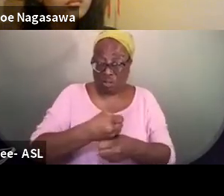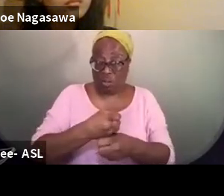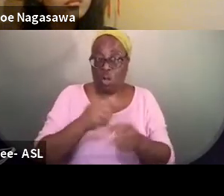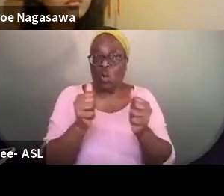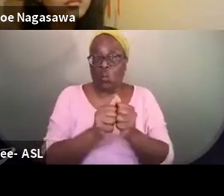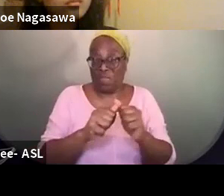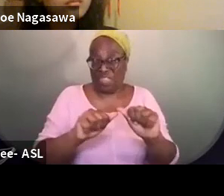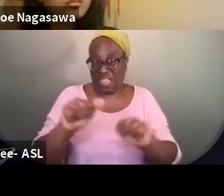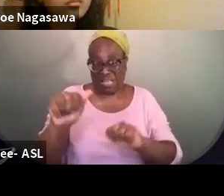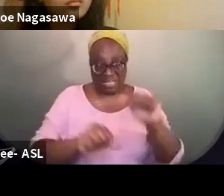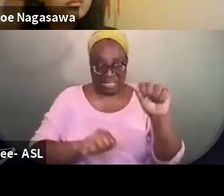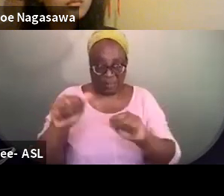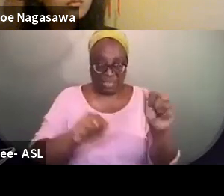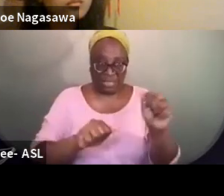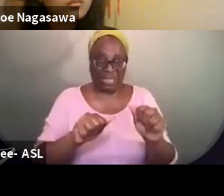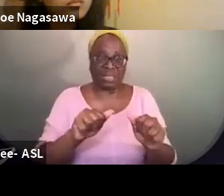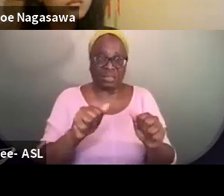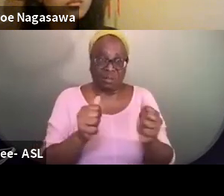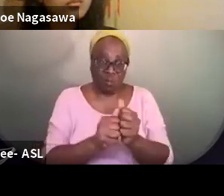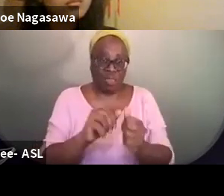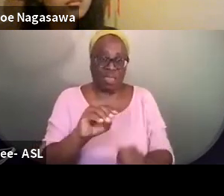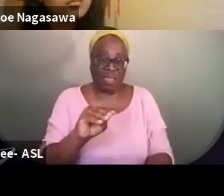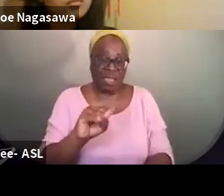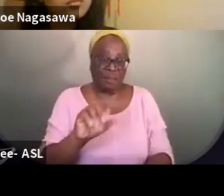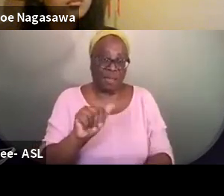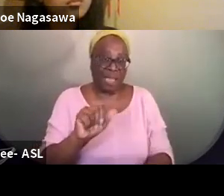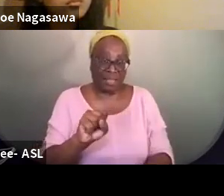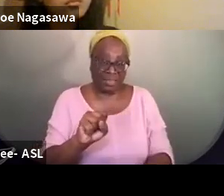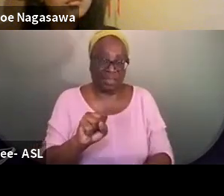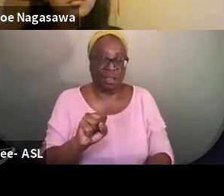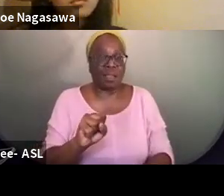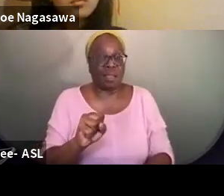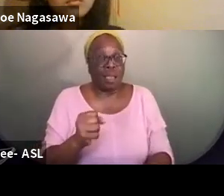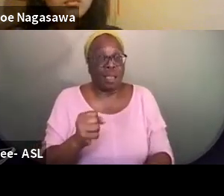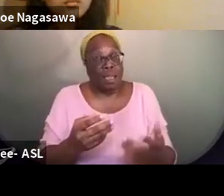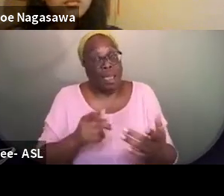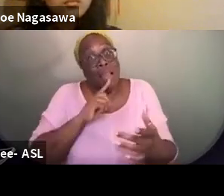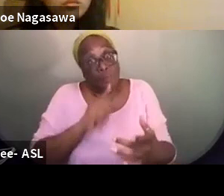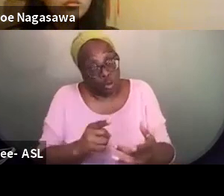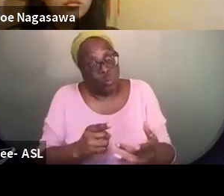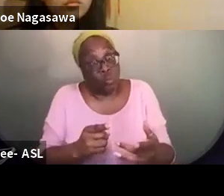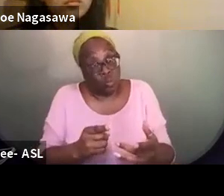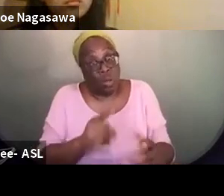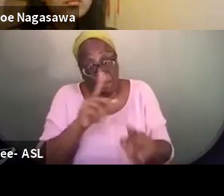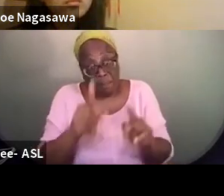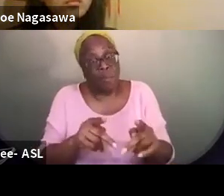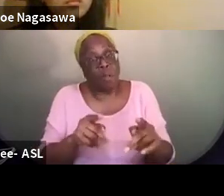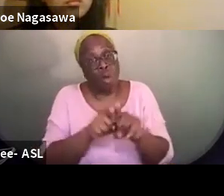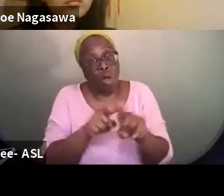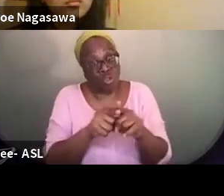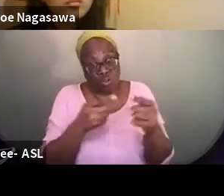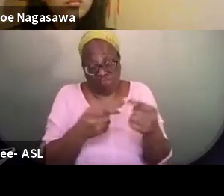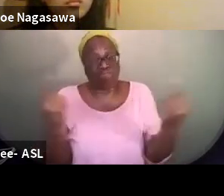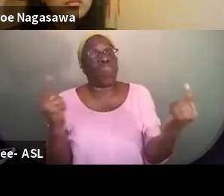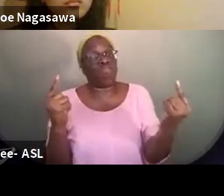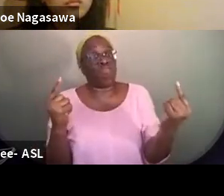assessments, the MCAS assessments. And I'm certain there are people who are opposed to the MCAS as they are opposed to any